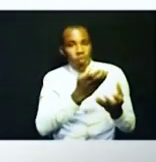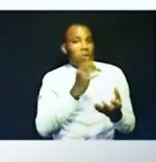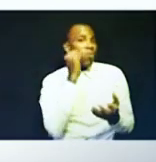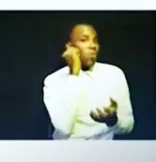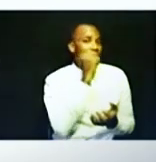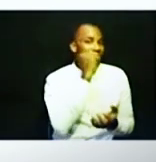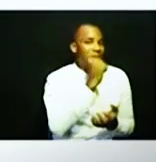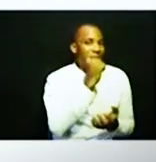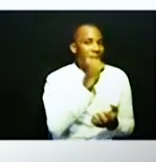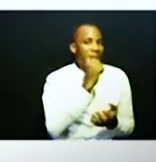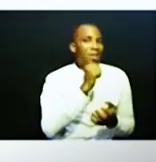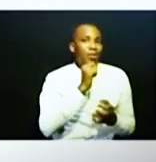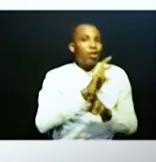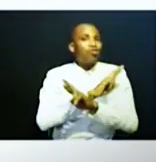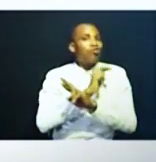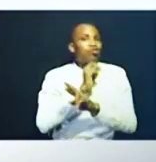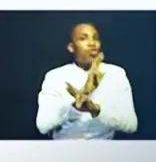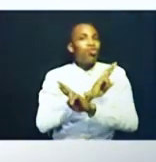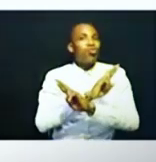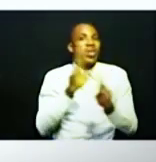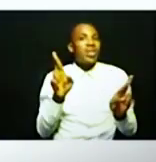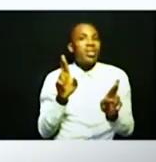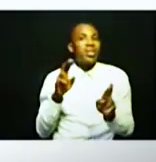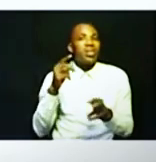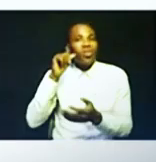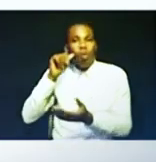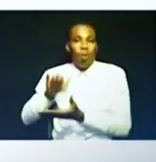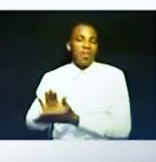not a wife. They